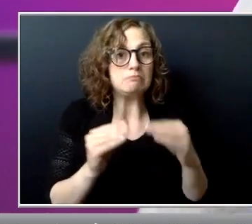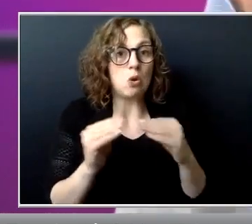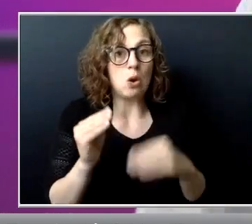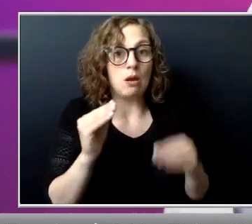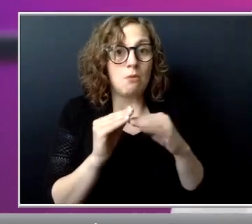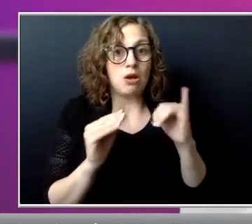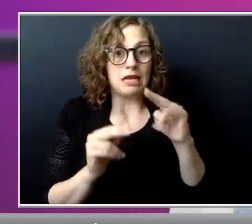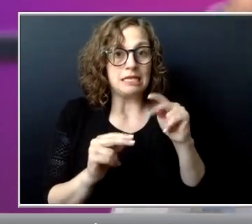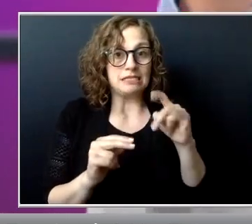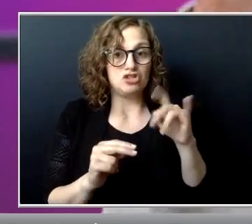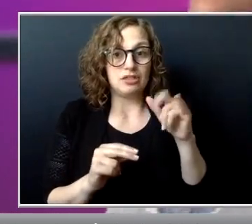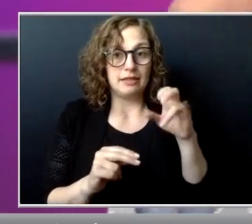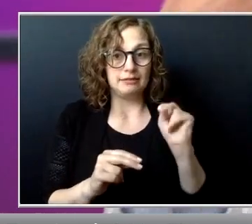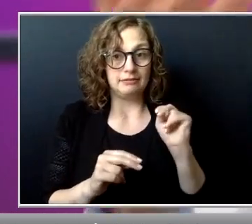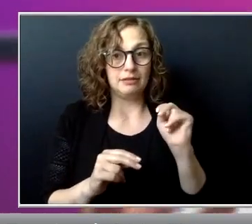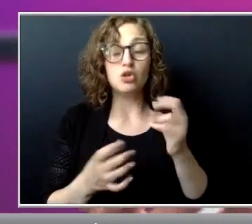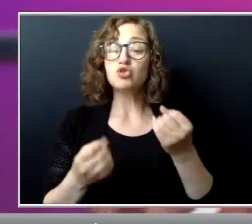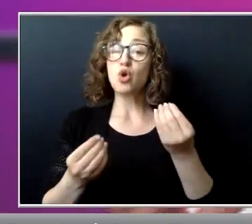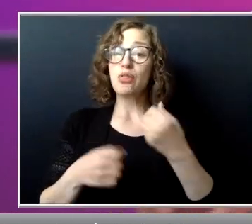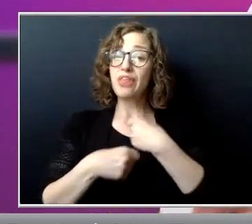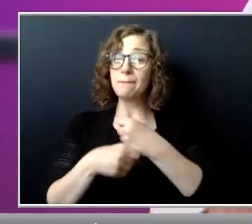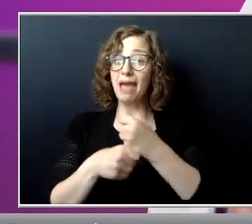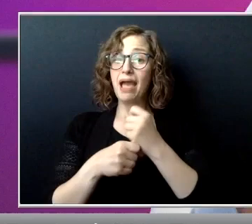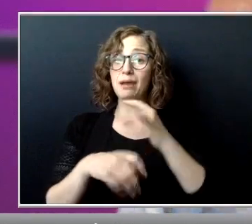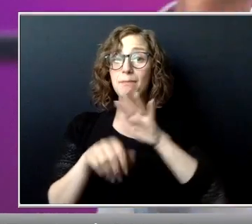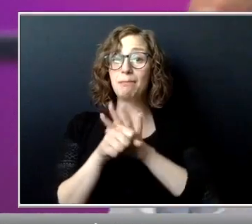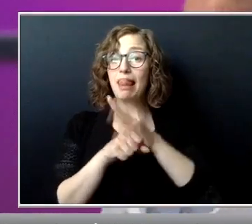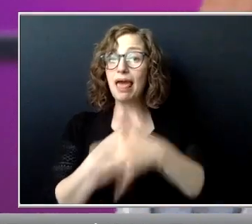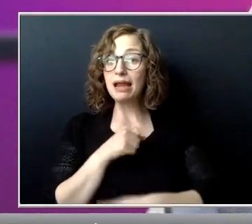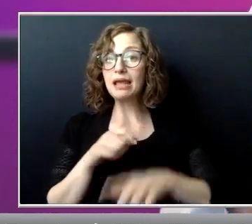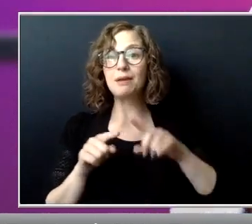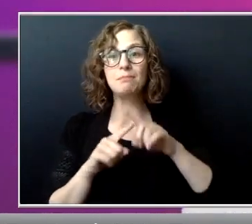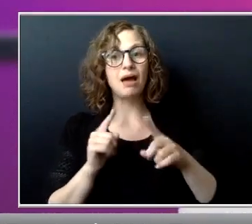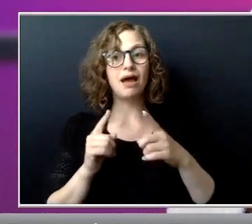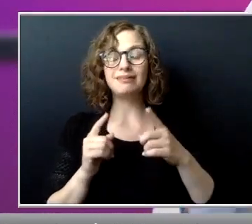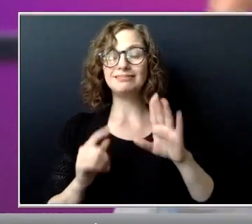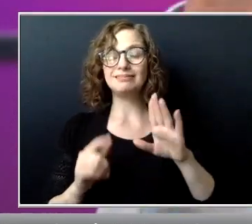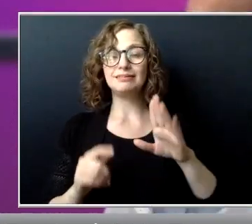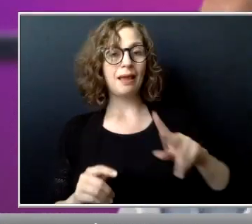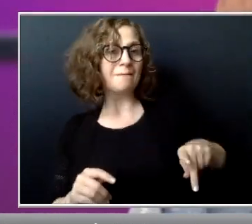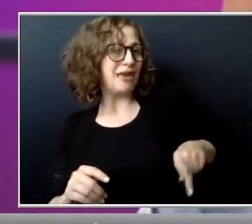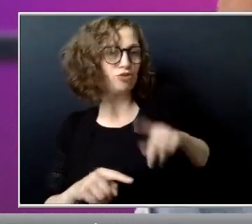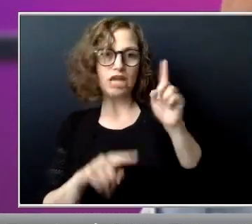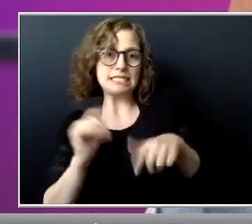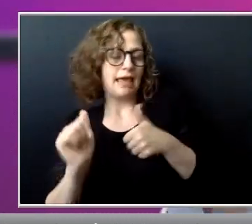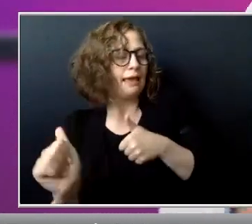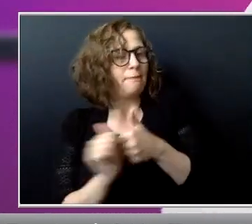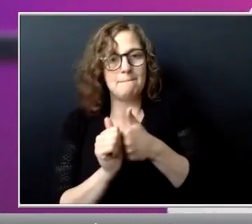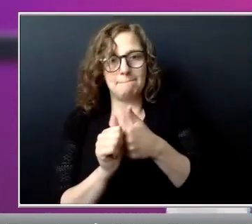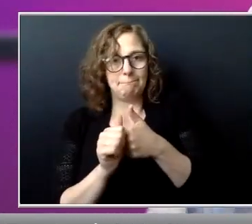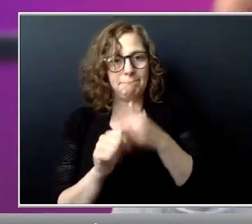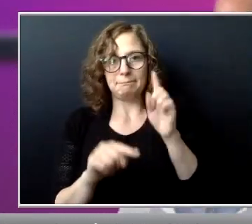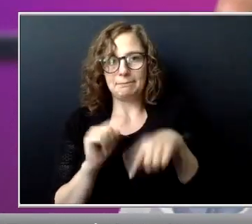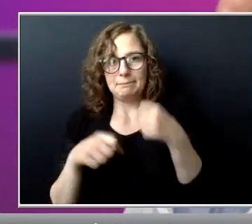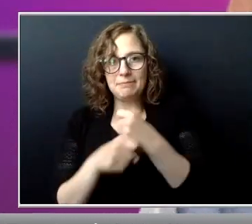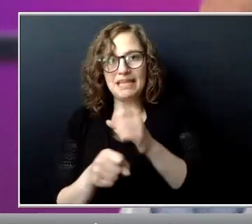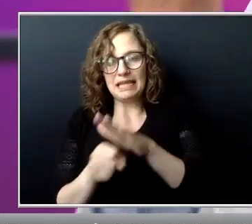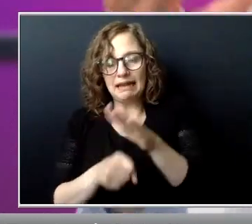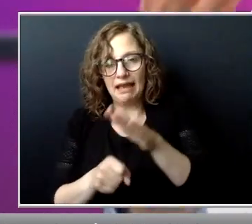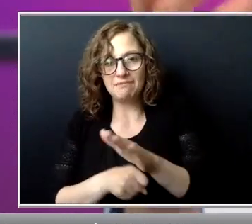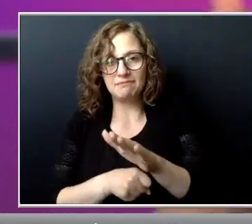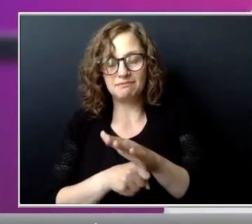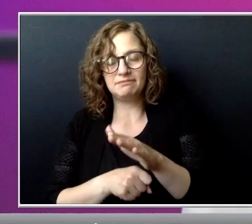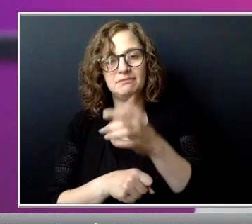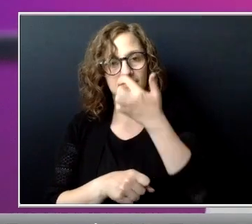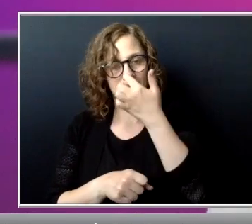that need just exceeds what your pancreas can make. And so you get the difference between how much you make and how much you need by